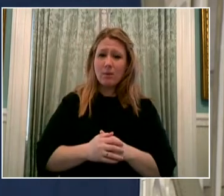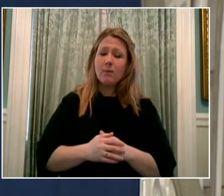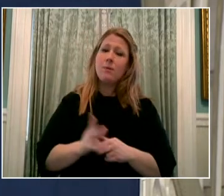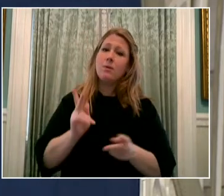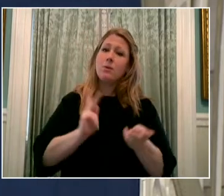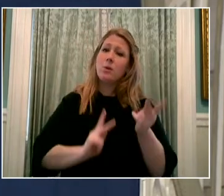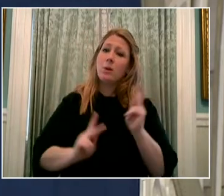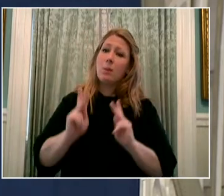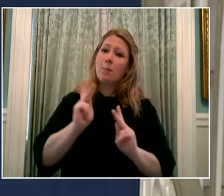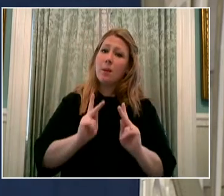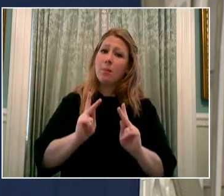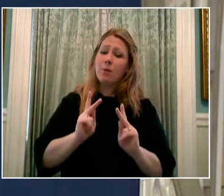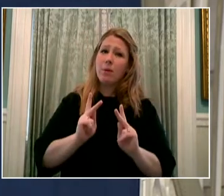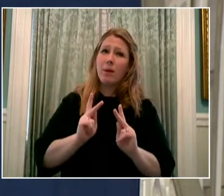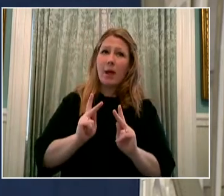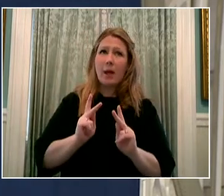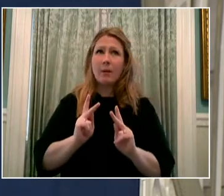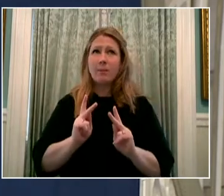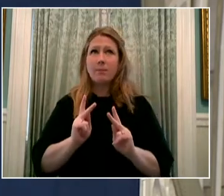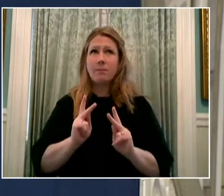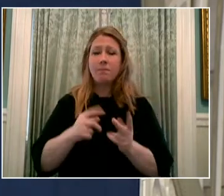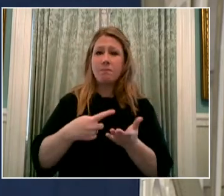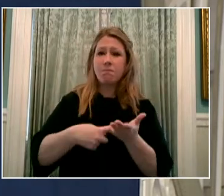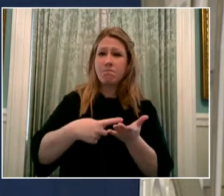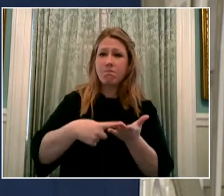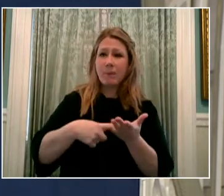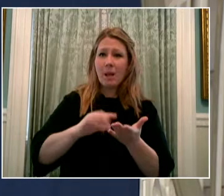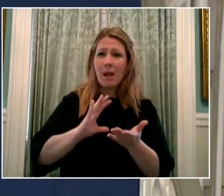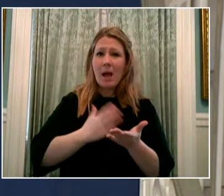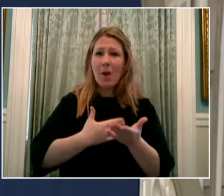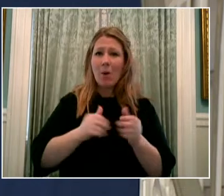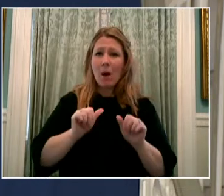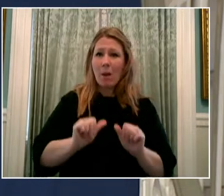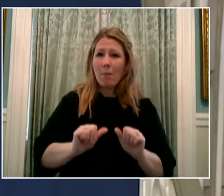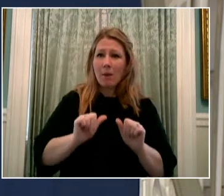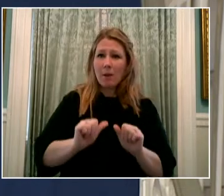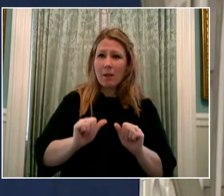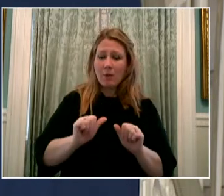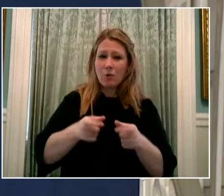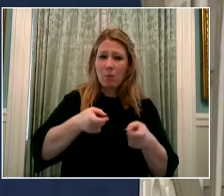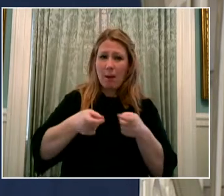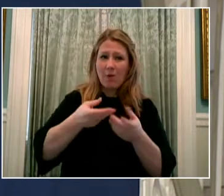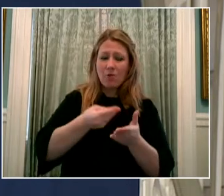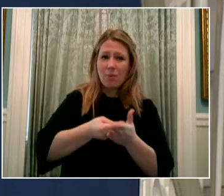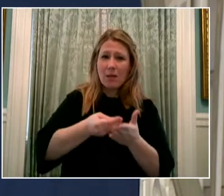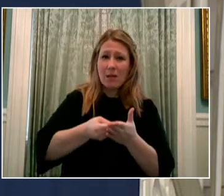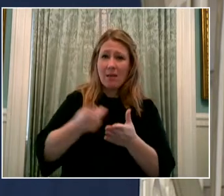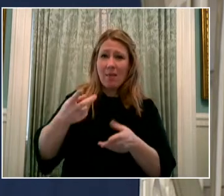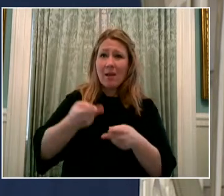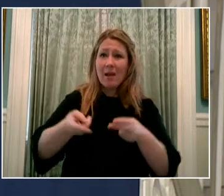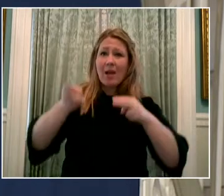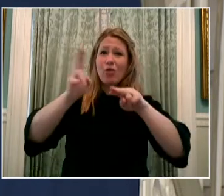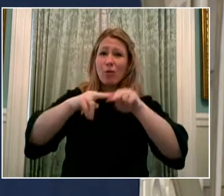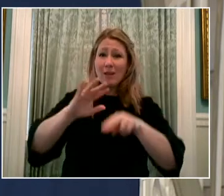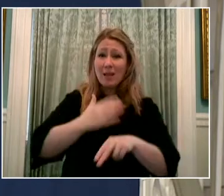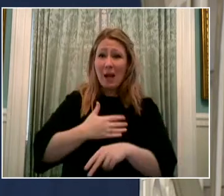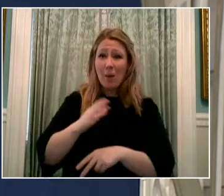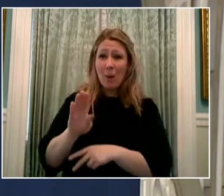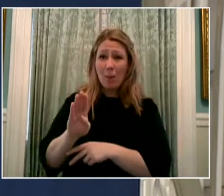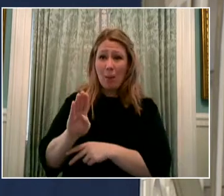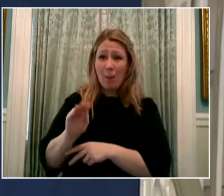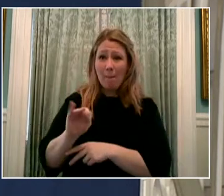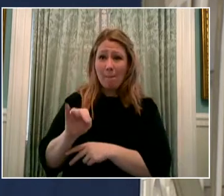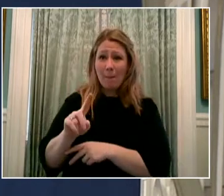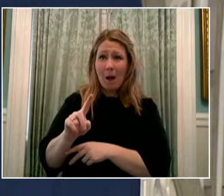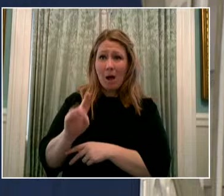manage money increase our bond rating. And some papers didn't even cover that. You know that? Some papers did